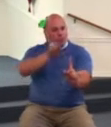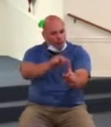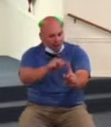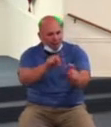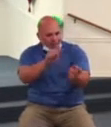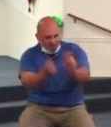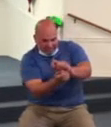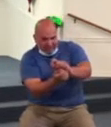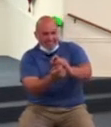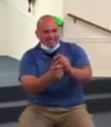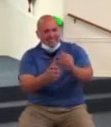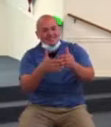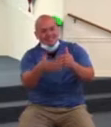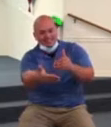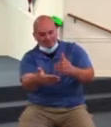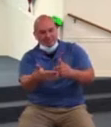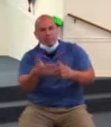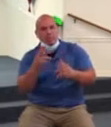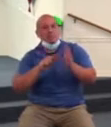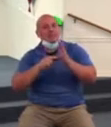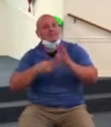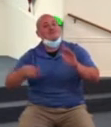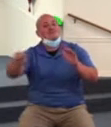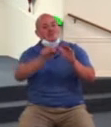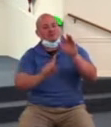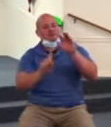and that way you'll be here on time next week.